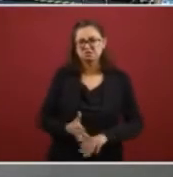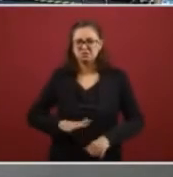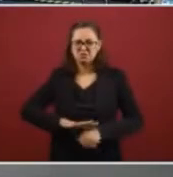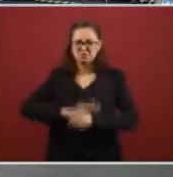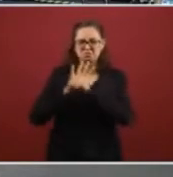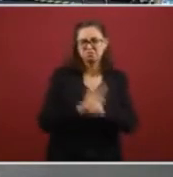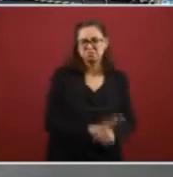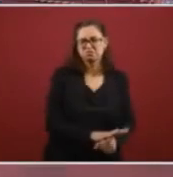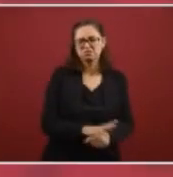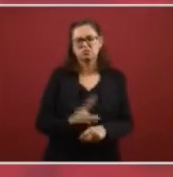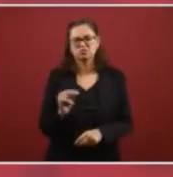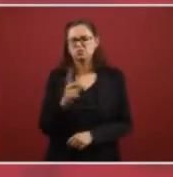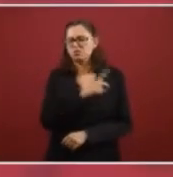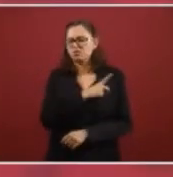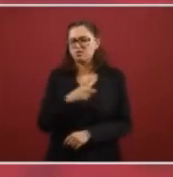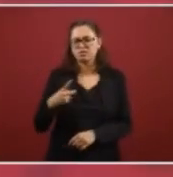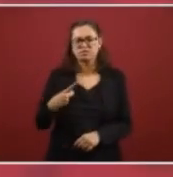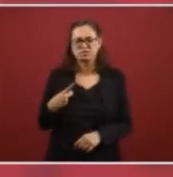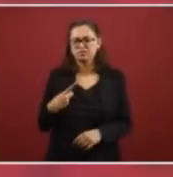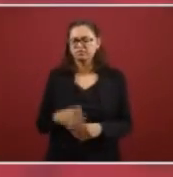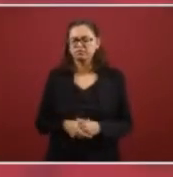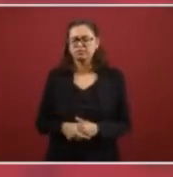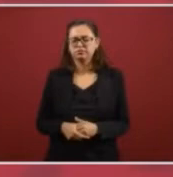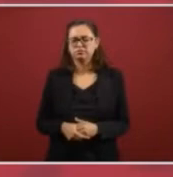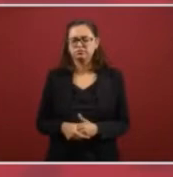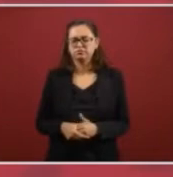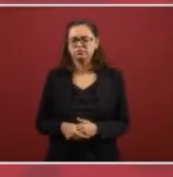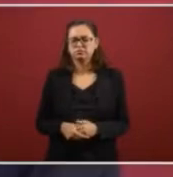partiality or repressions.